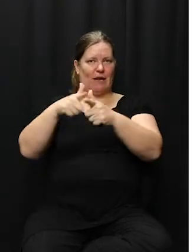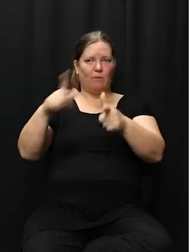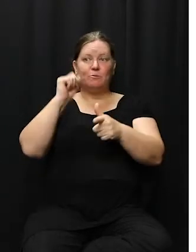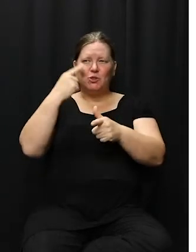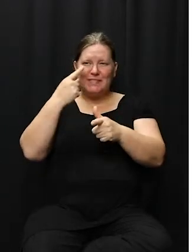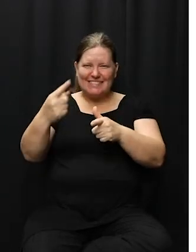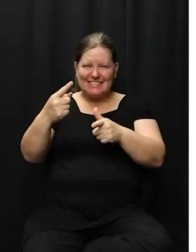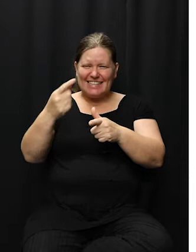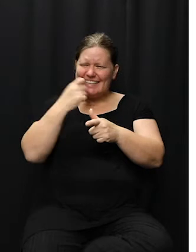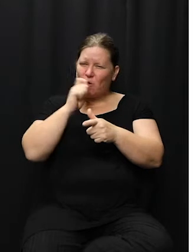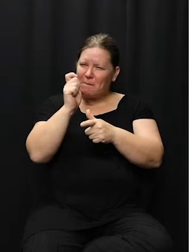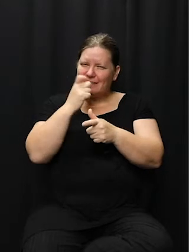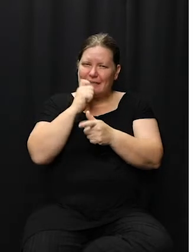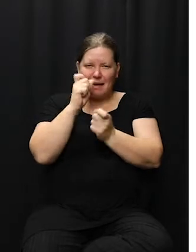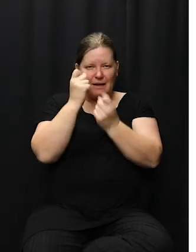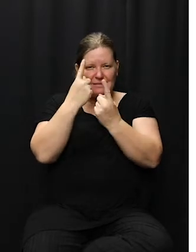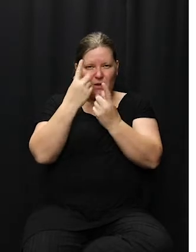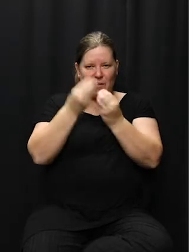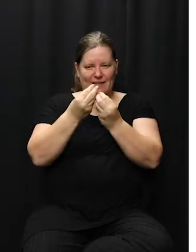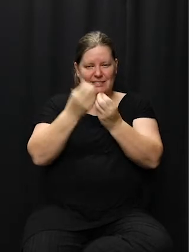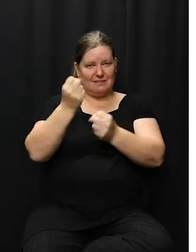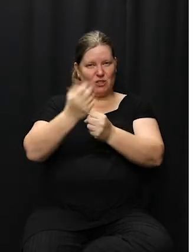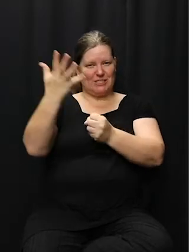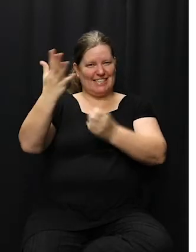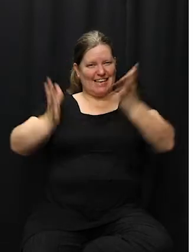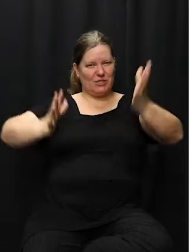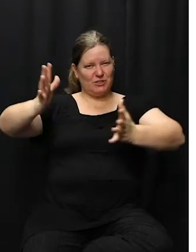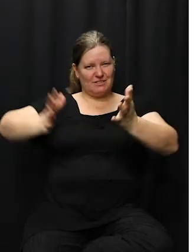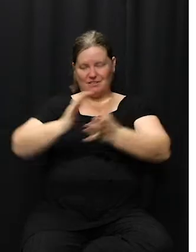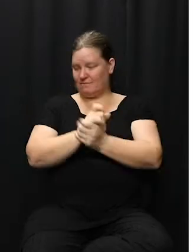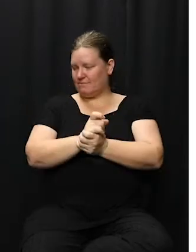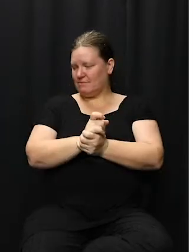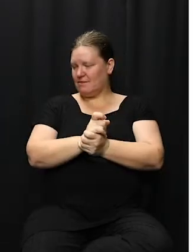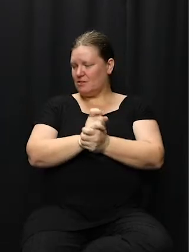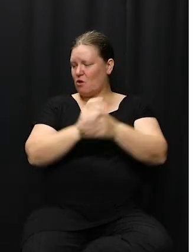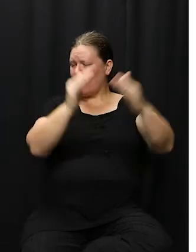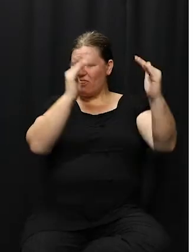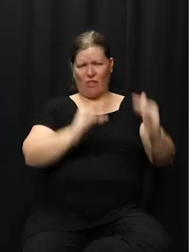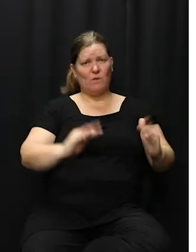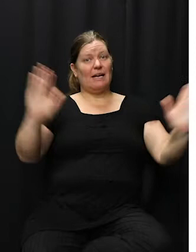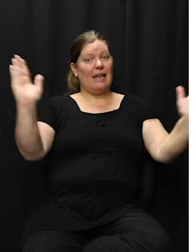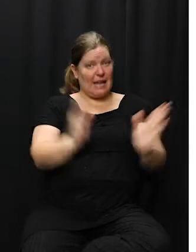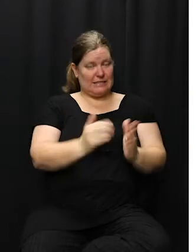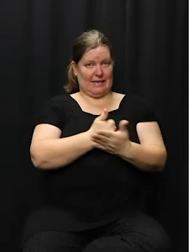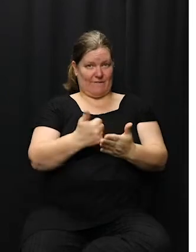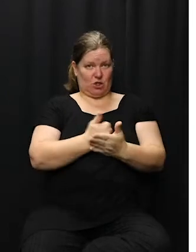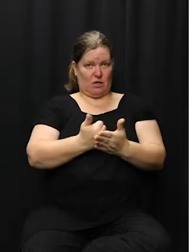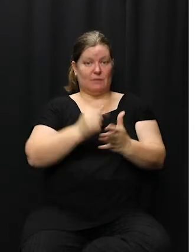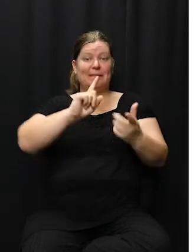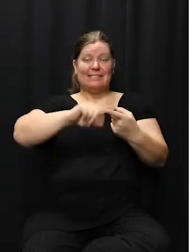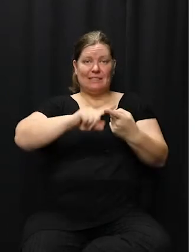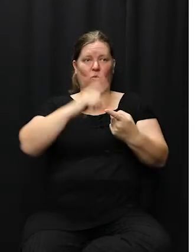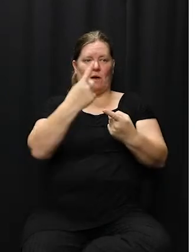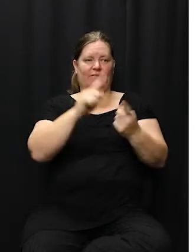he's signing because of his gesticulations and his gesturing. So that is also a lot less conventional, but it's still one of the things you